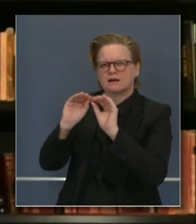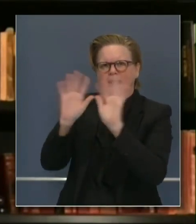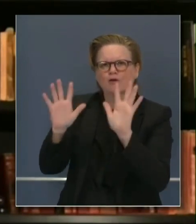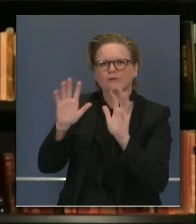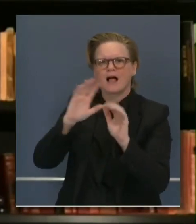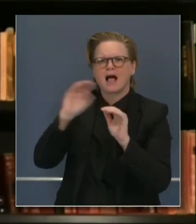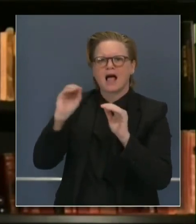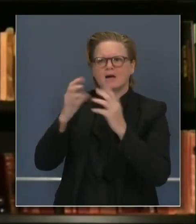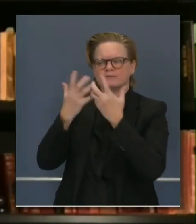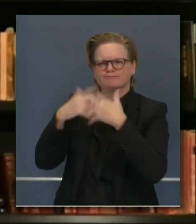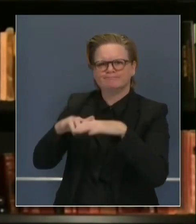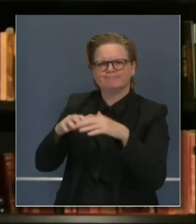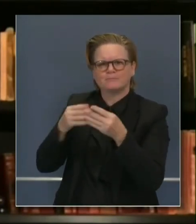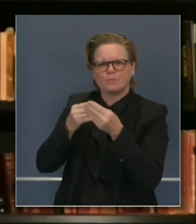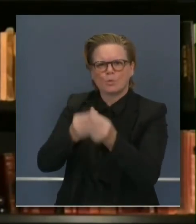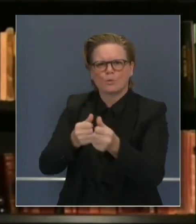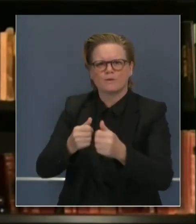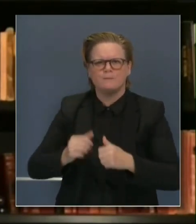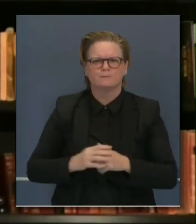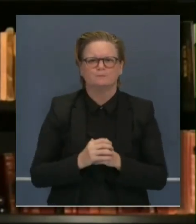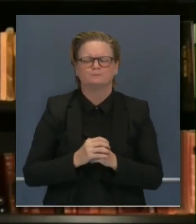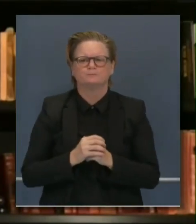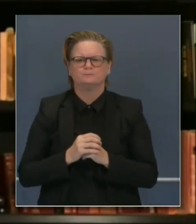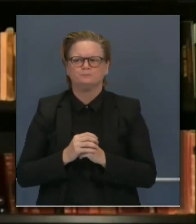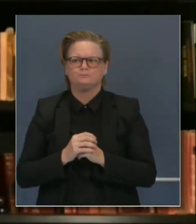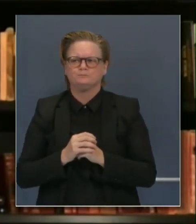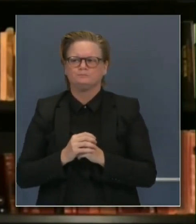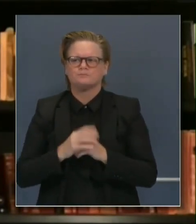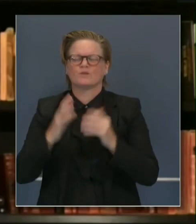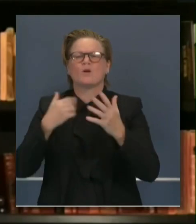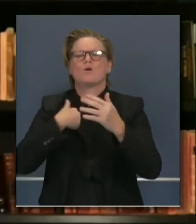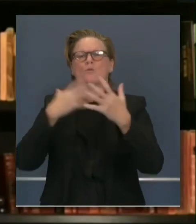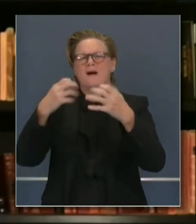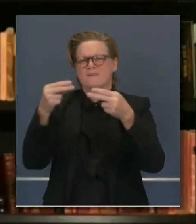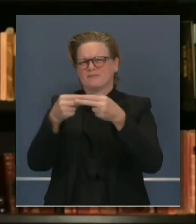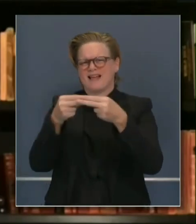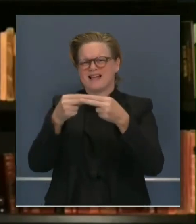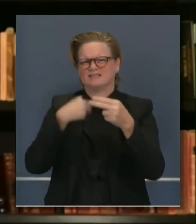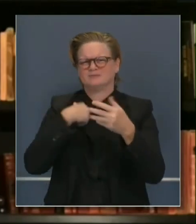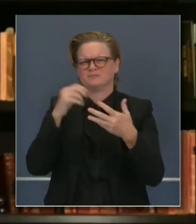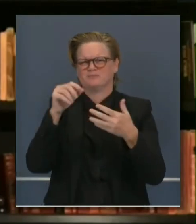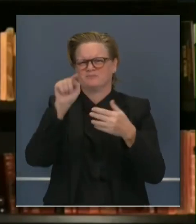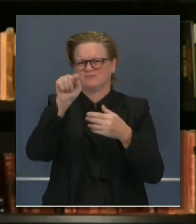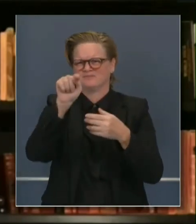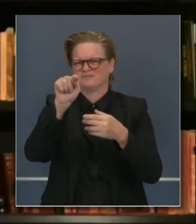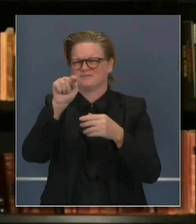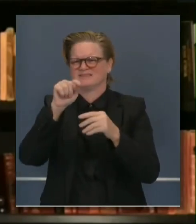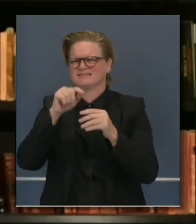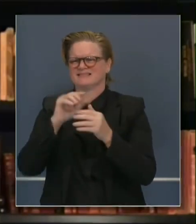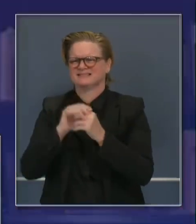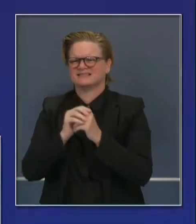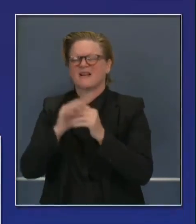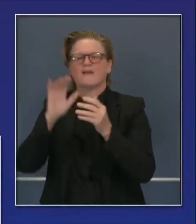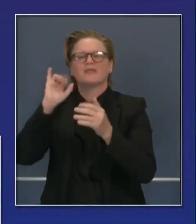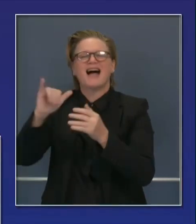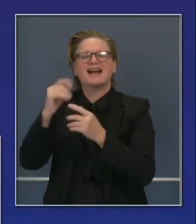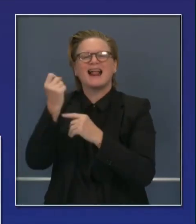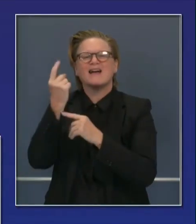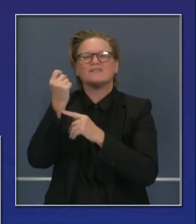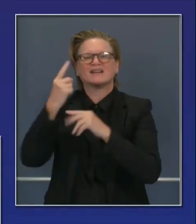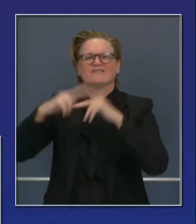reminder, if I could just go back to the slide on the facilities ready to receive patients outside of the healthcare delivery system. I